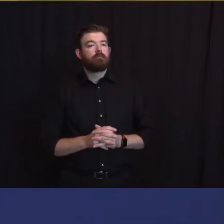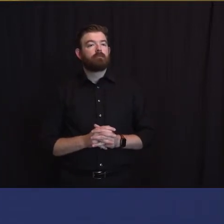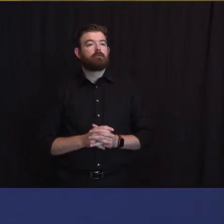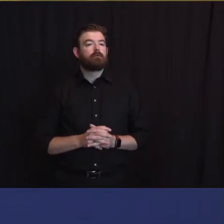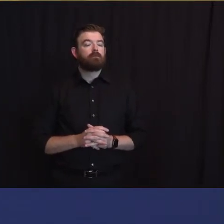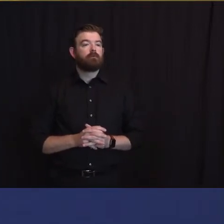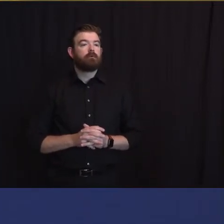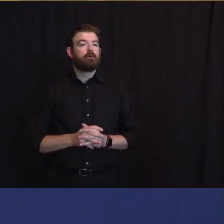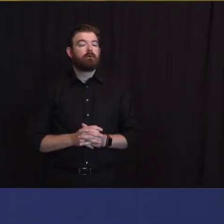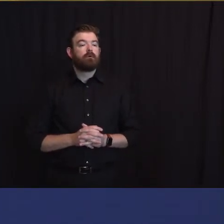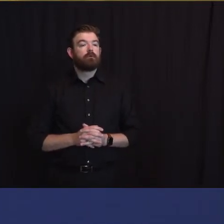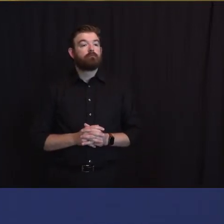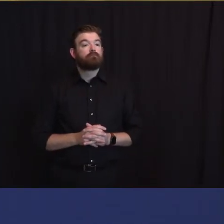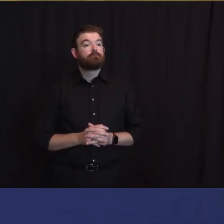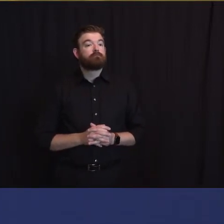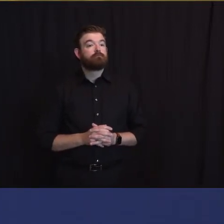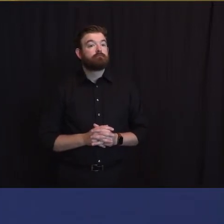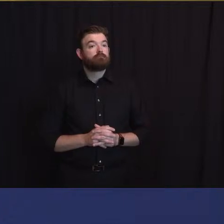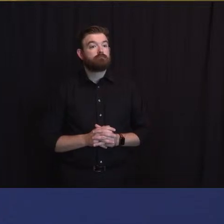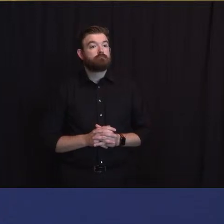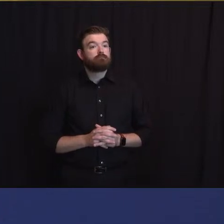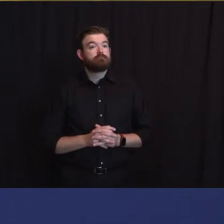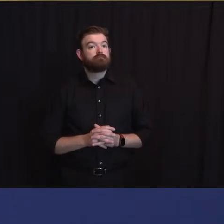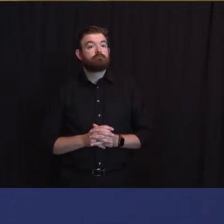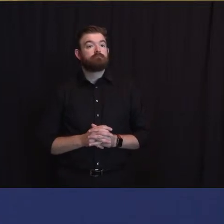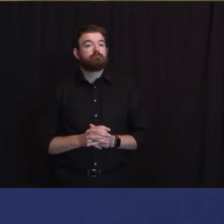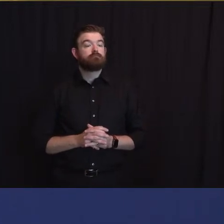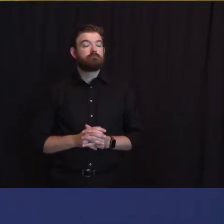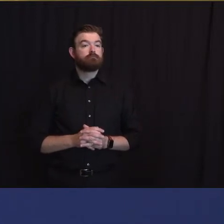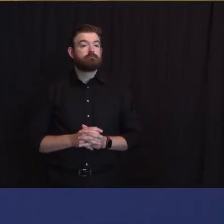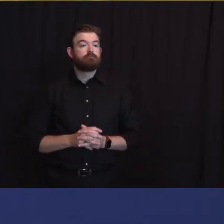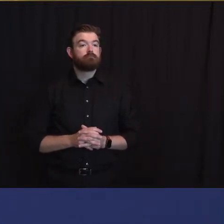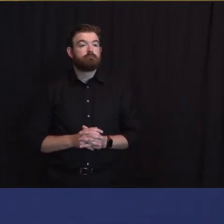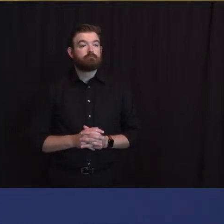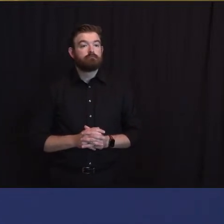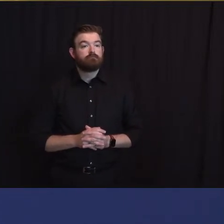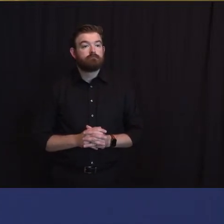plexiglass, ventilation systems, even 6-foot